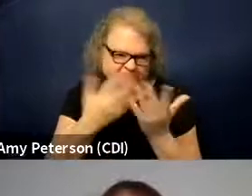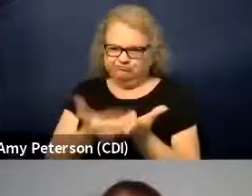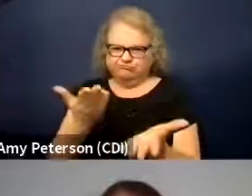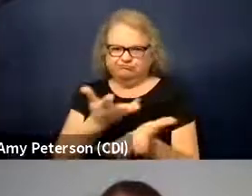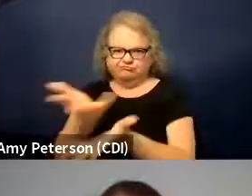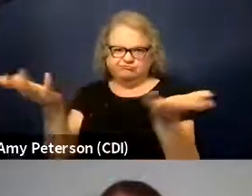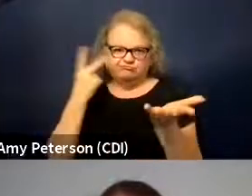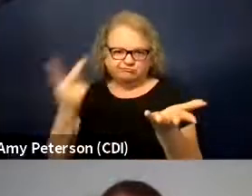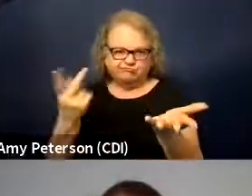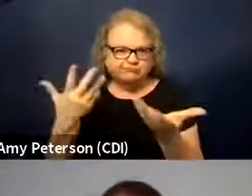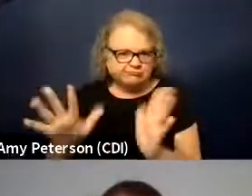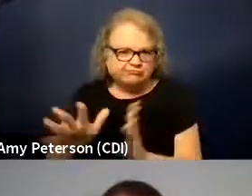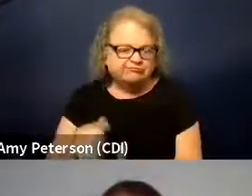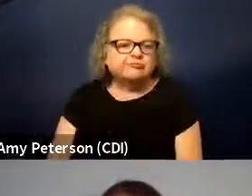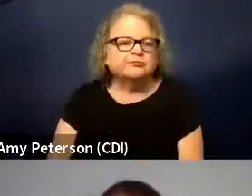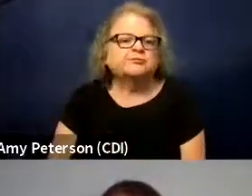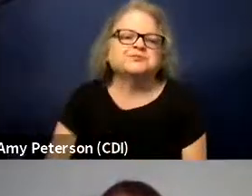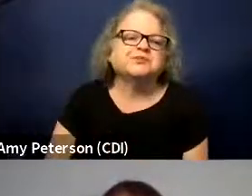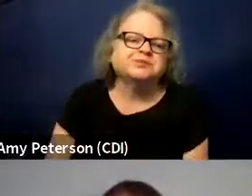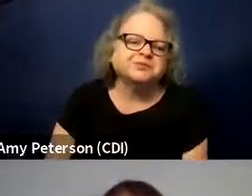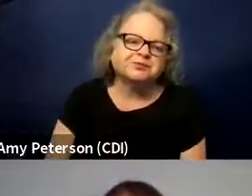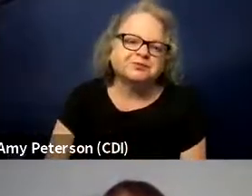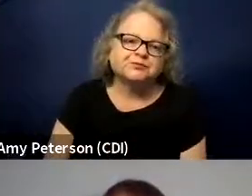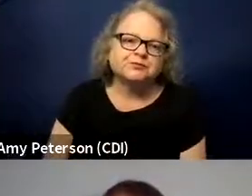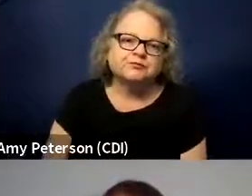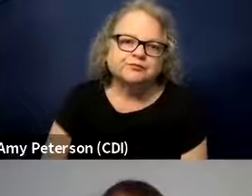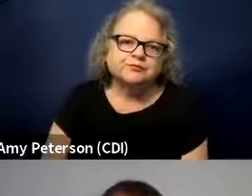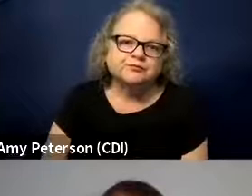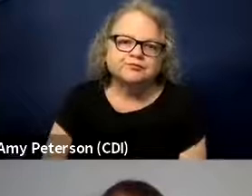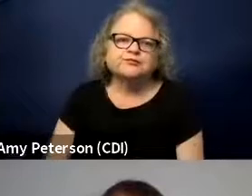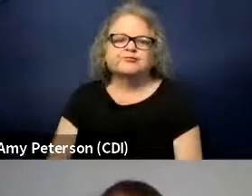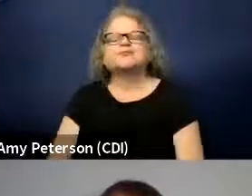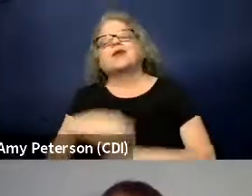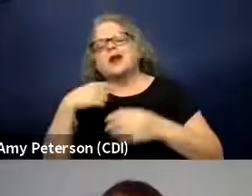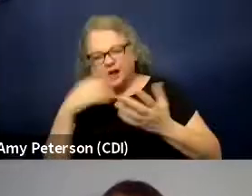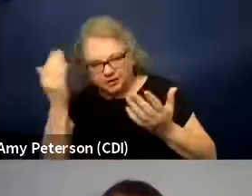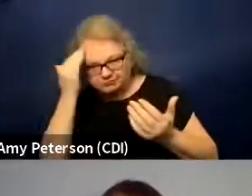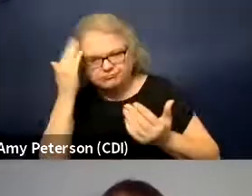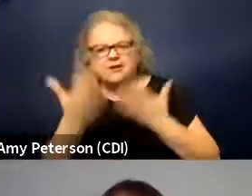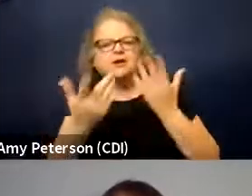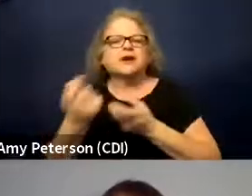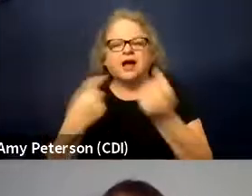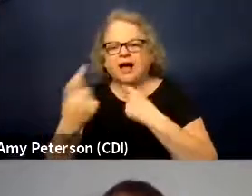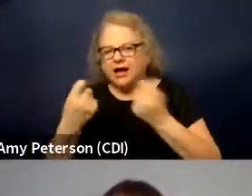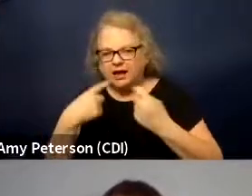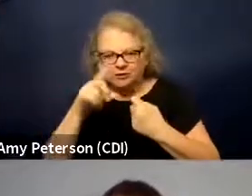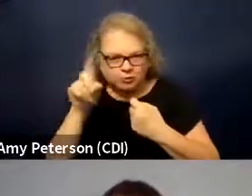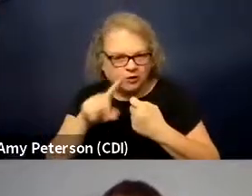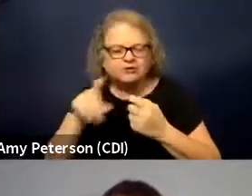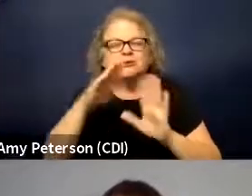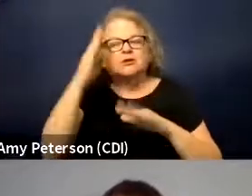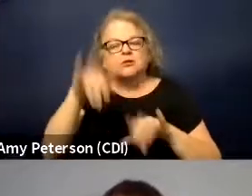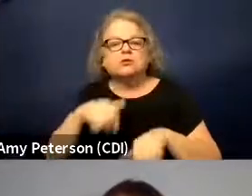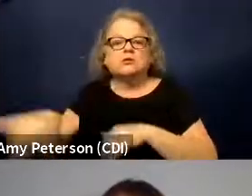One of the most common questions I hear is, how can a vaccine made so fast be safe and